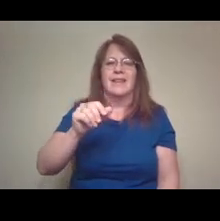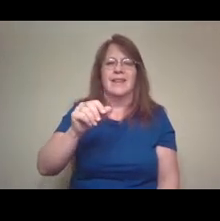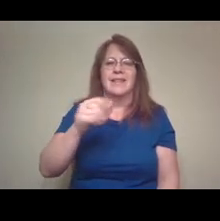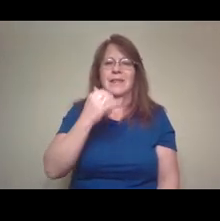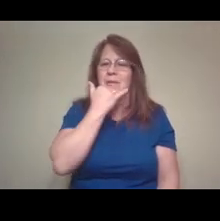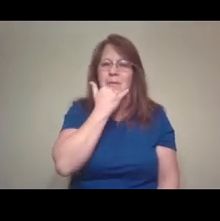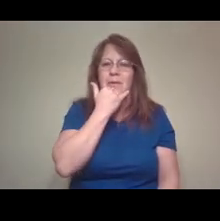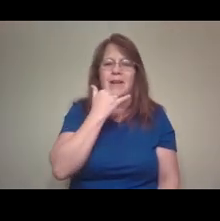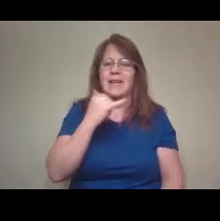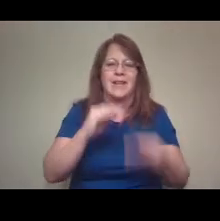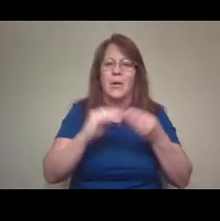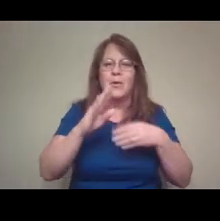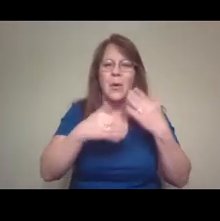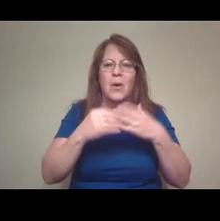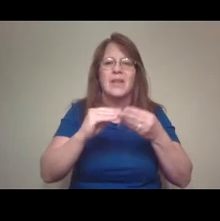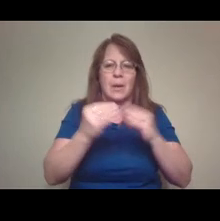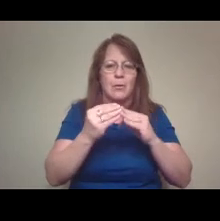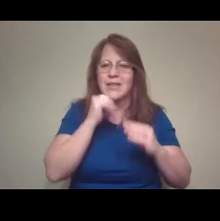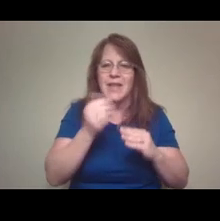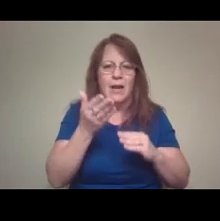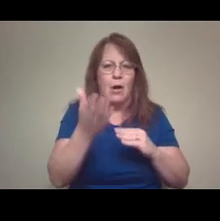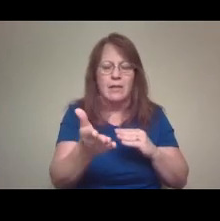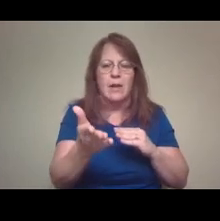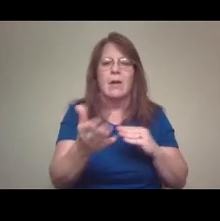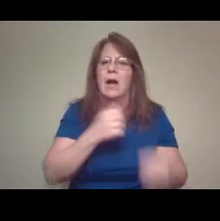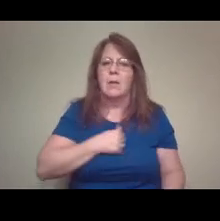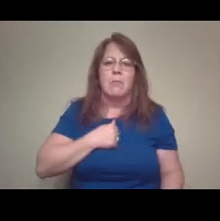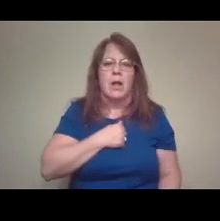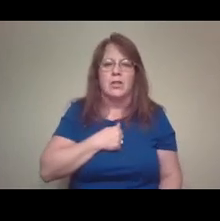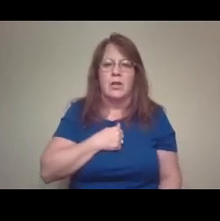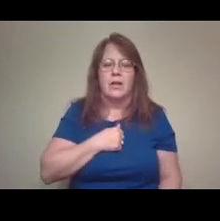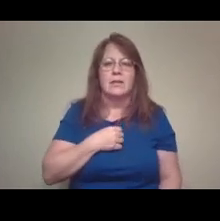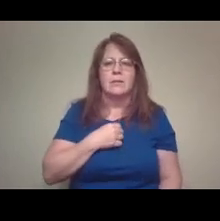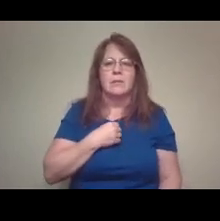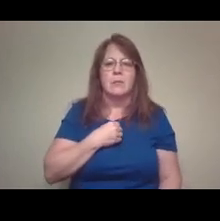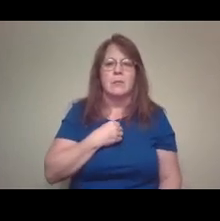The whole number isn't on there, so we will get that number in the chat. I apologize